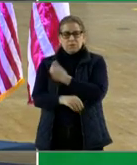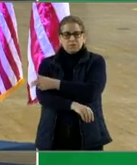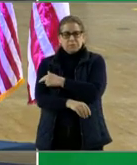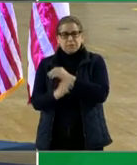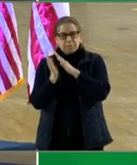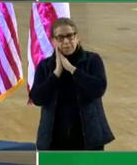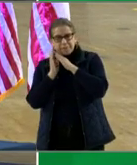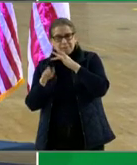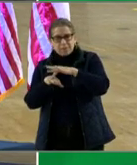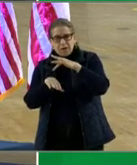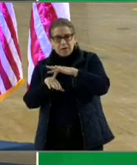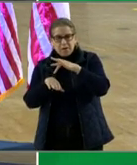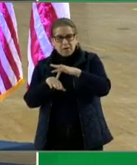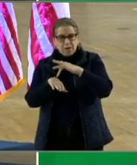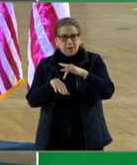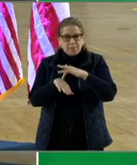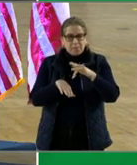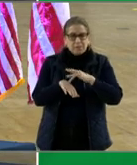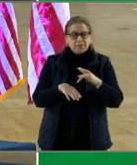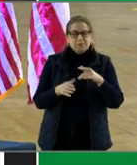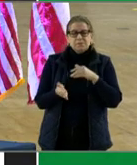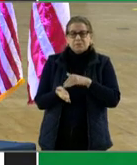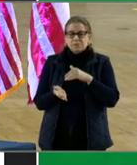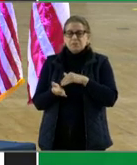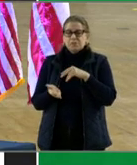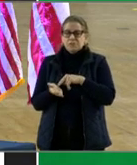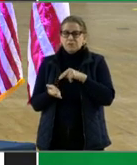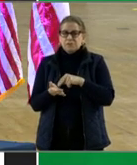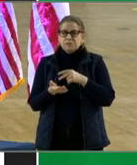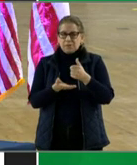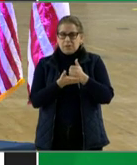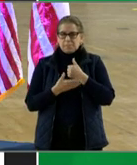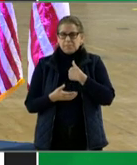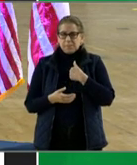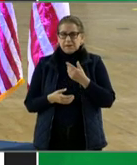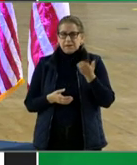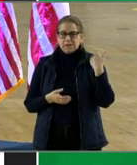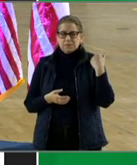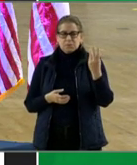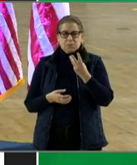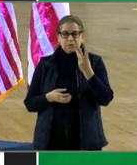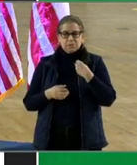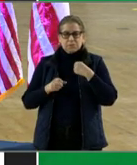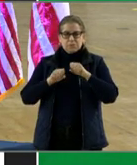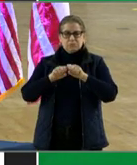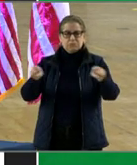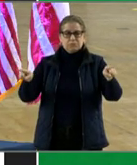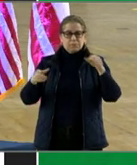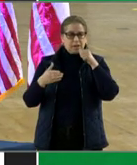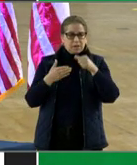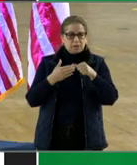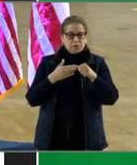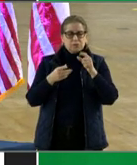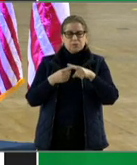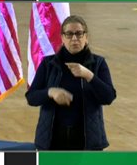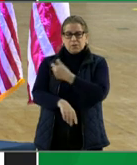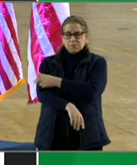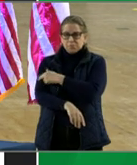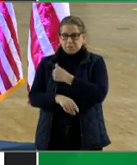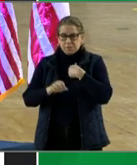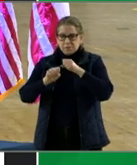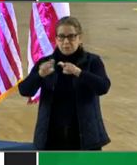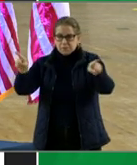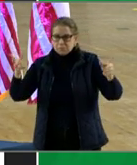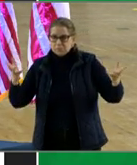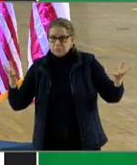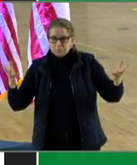call. On Wednesday, I sent a letter to our hospitals and they responded immediately. This, of course,